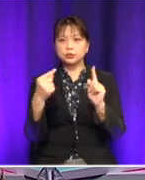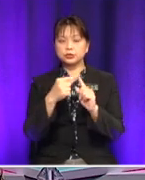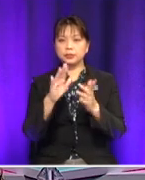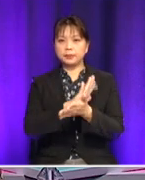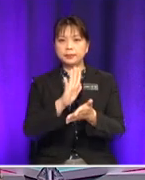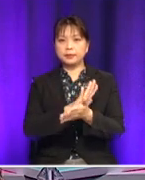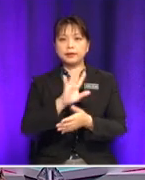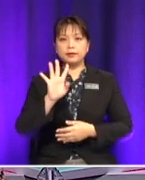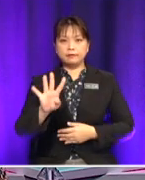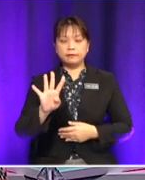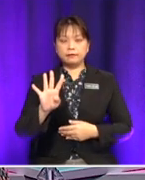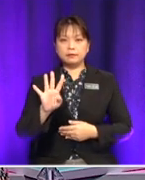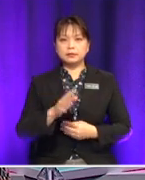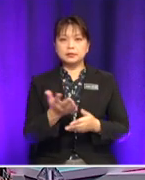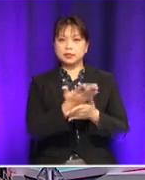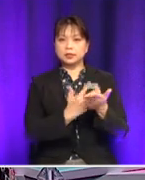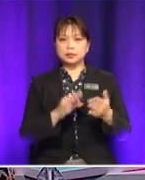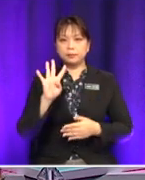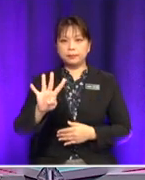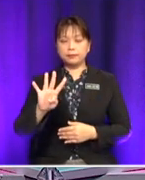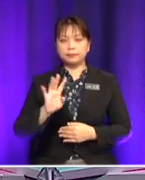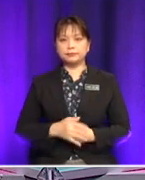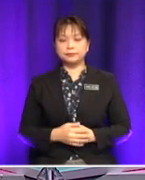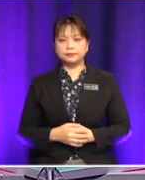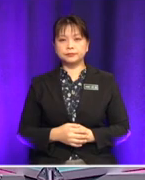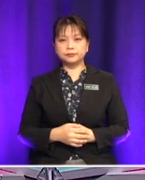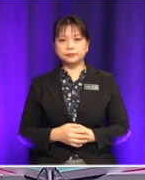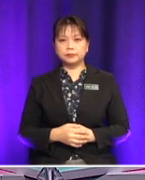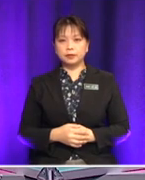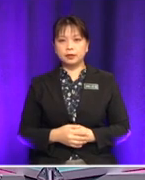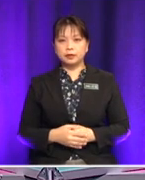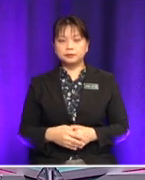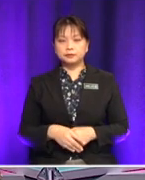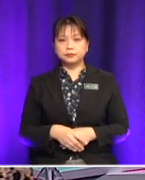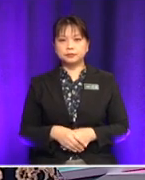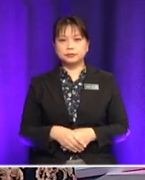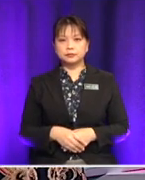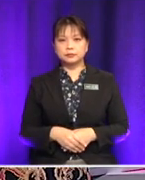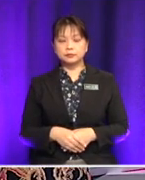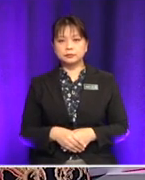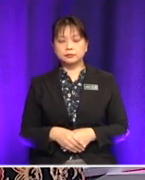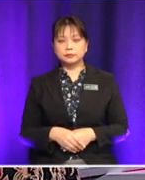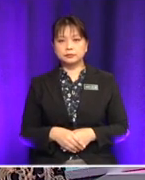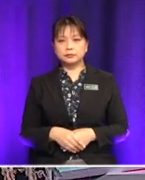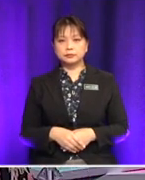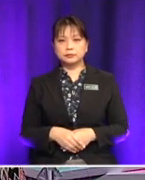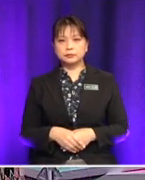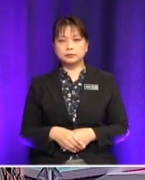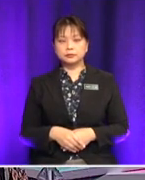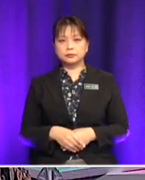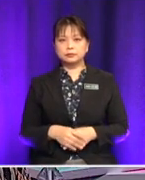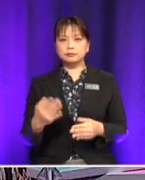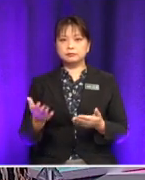4, which is the most challenging part ever. Why is that? Stay tuned. Mm-hmm. All right? Now, turn to page 101 of your